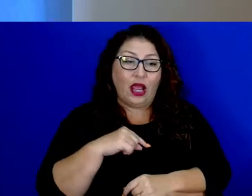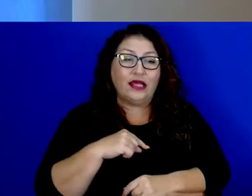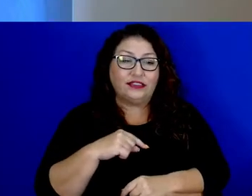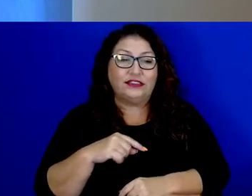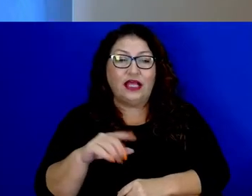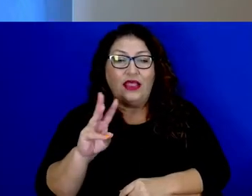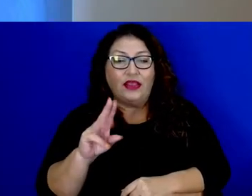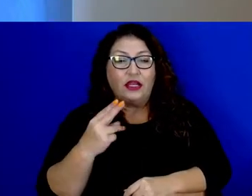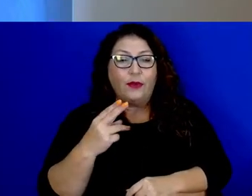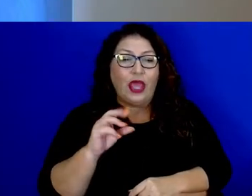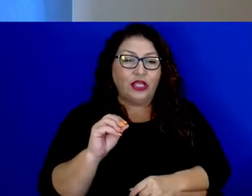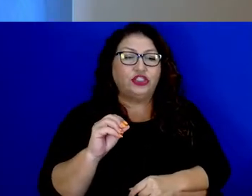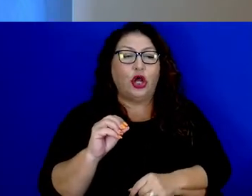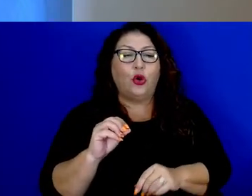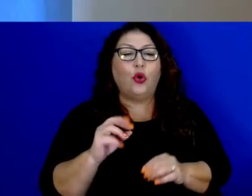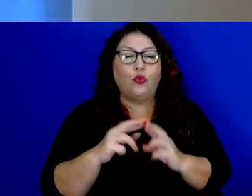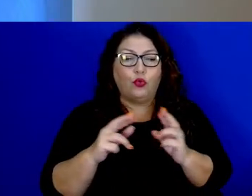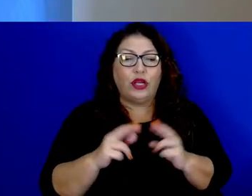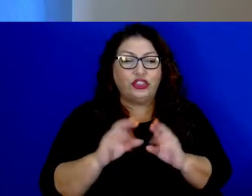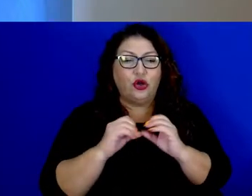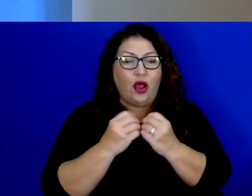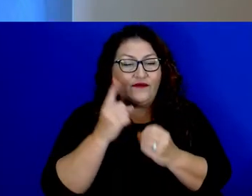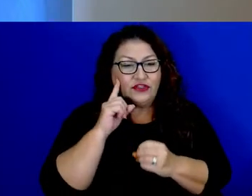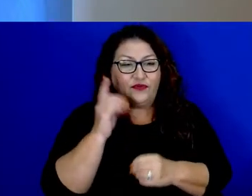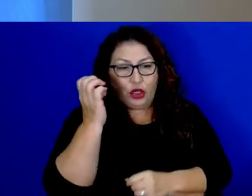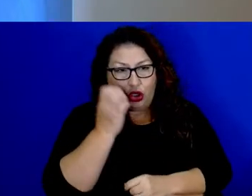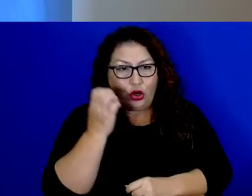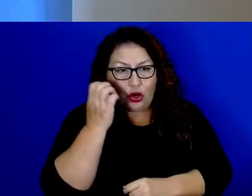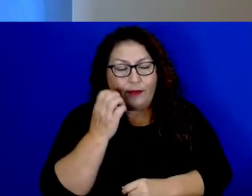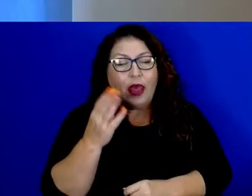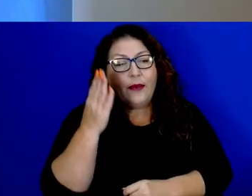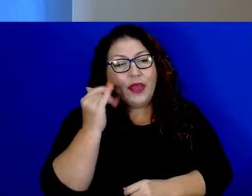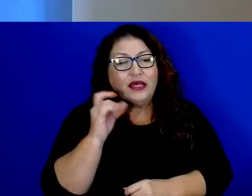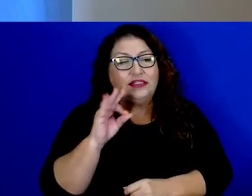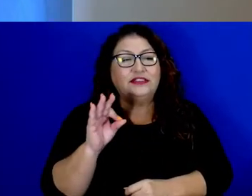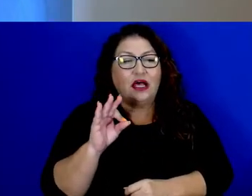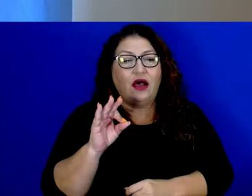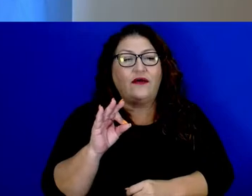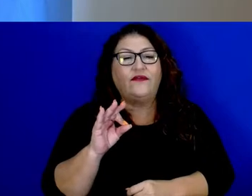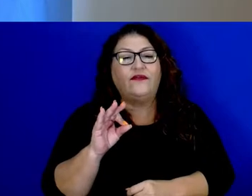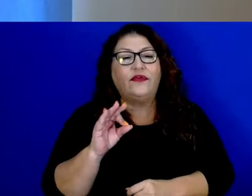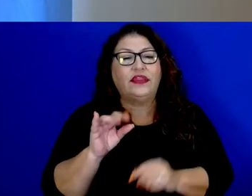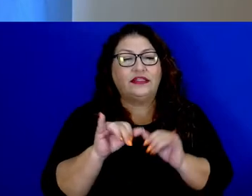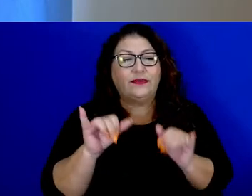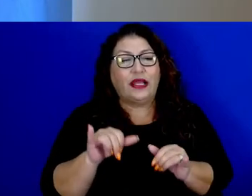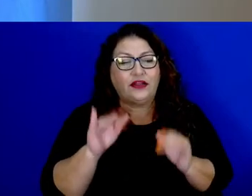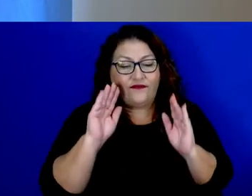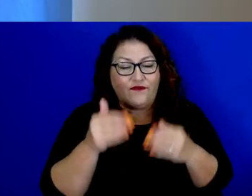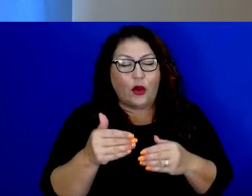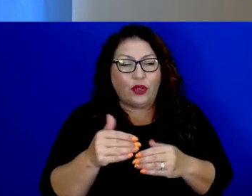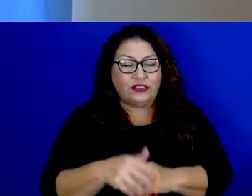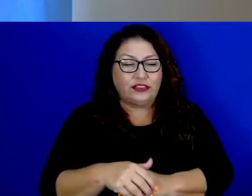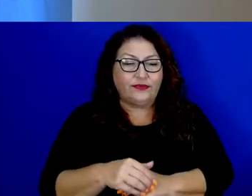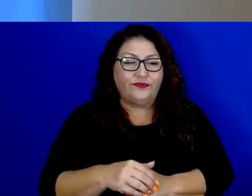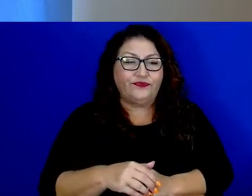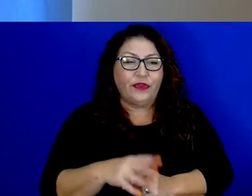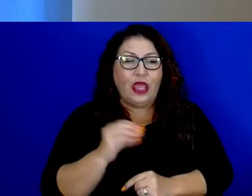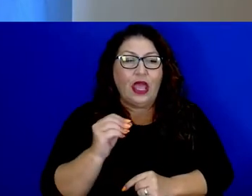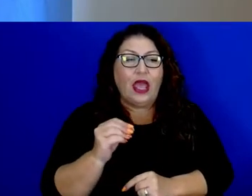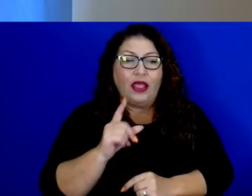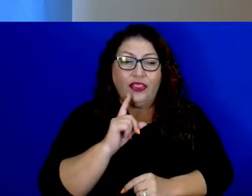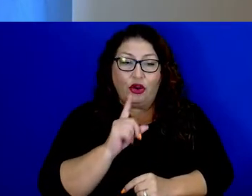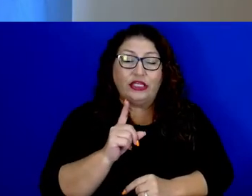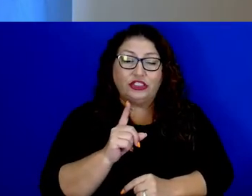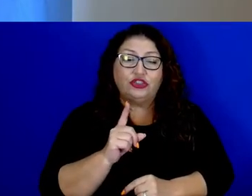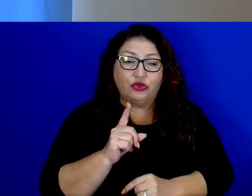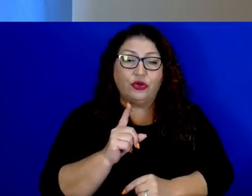Office for Europe this year because of the thematic focus on health. And there is truly a window of